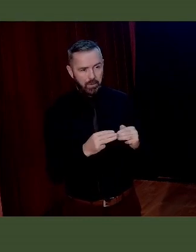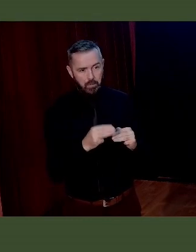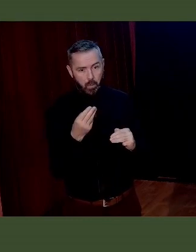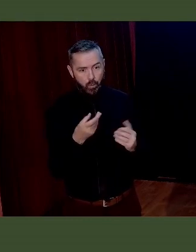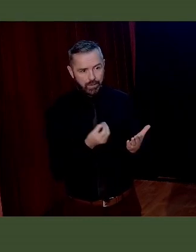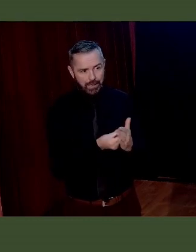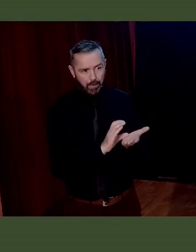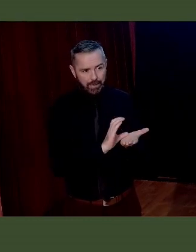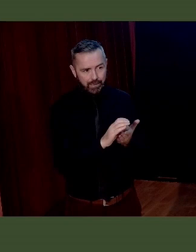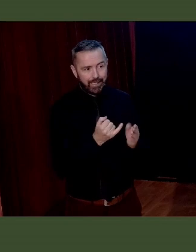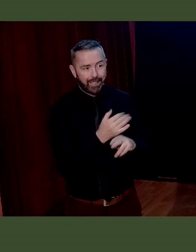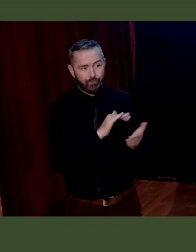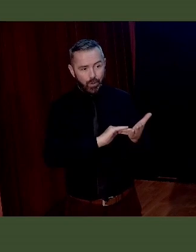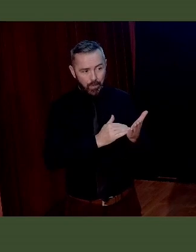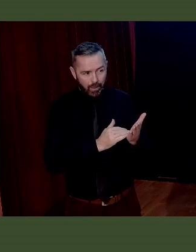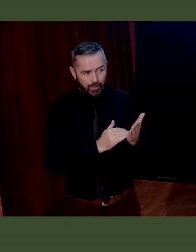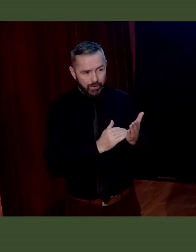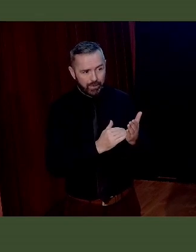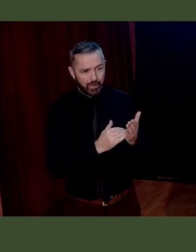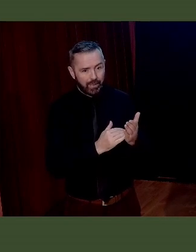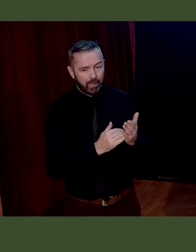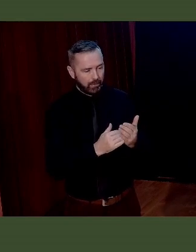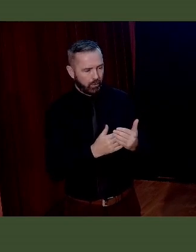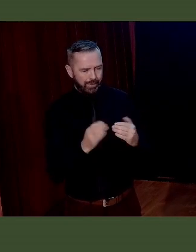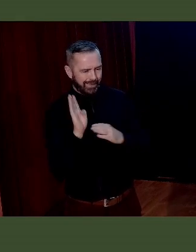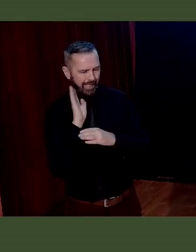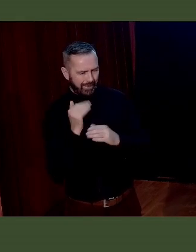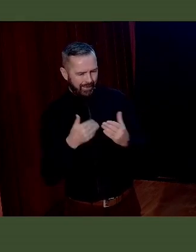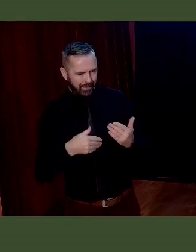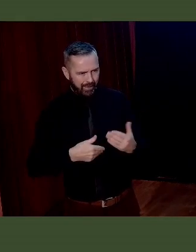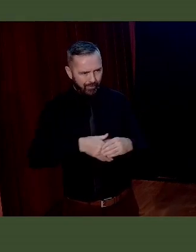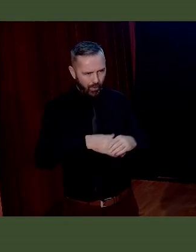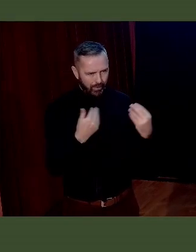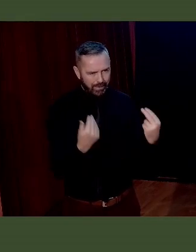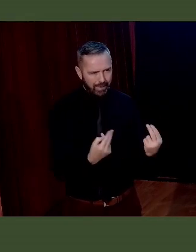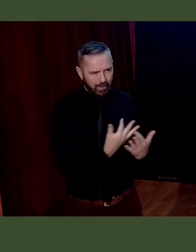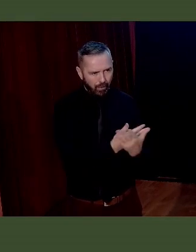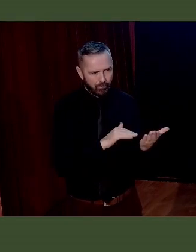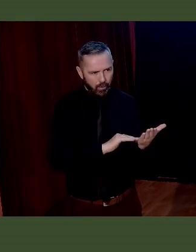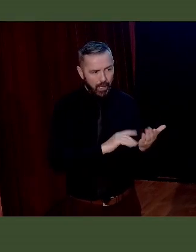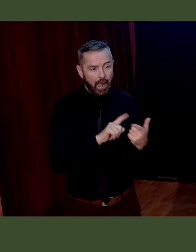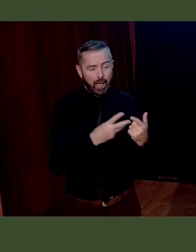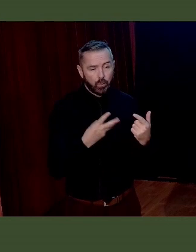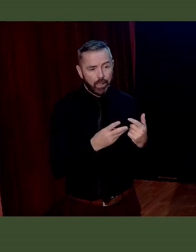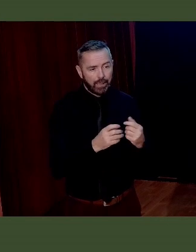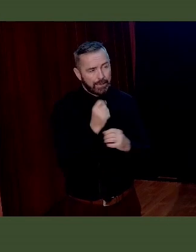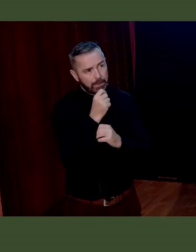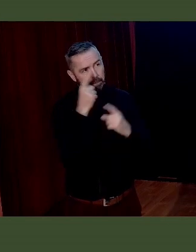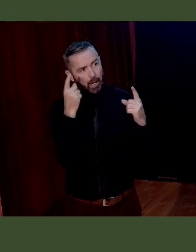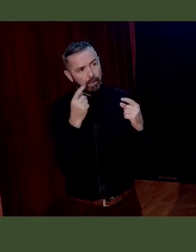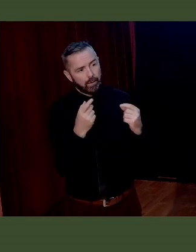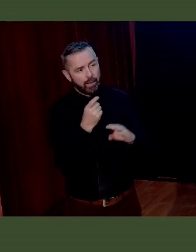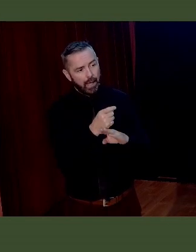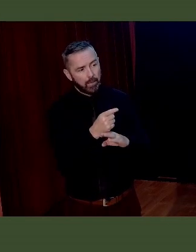to a large extent the expenditure in repairs which the present conditions of tenancy involves, and it will consequently inspire amongst them